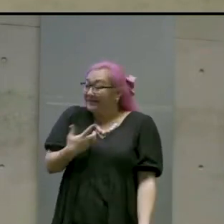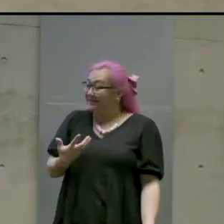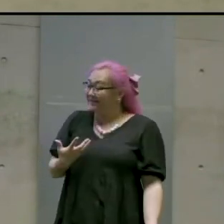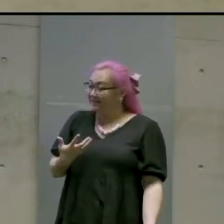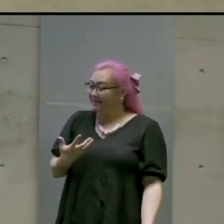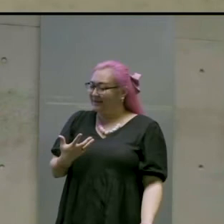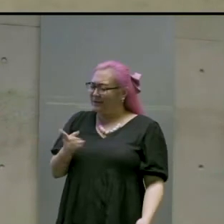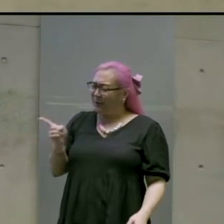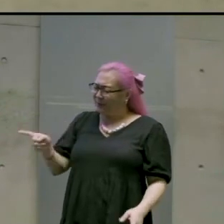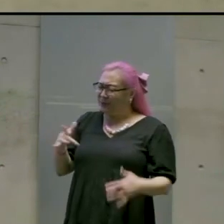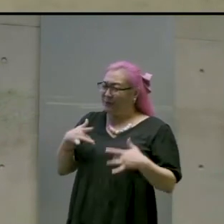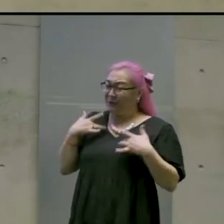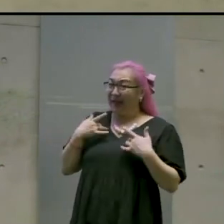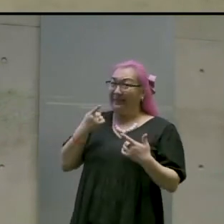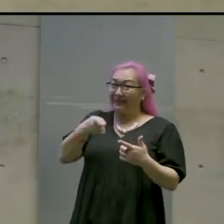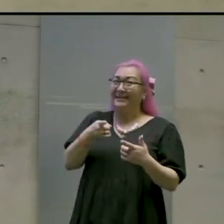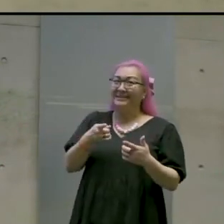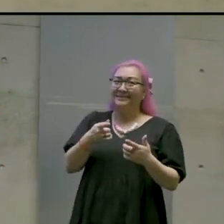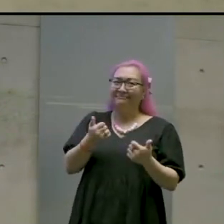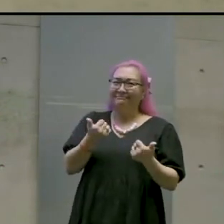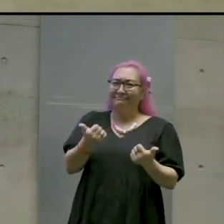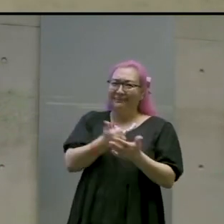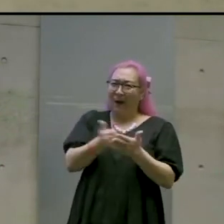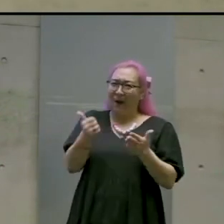experience that?